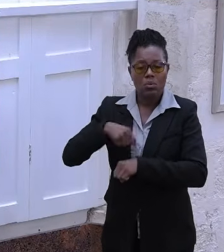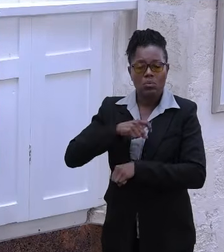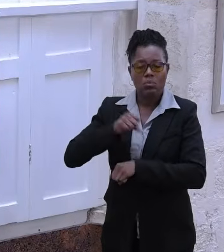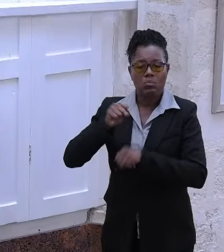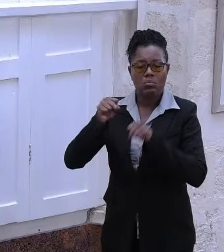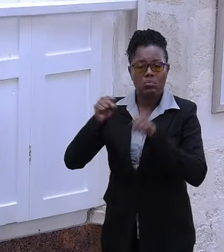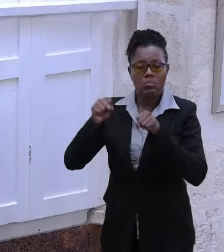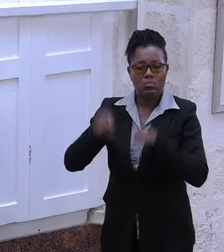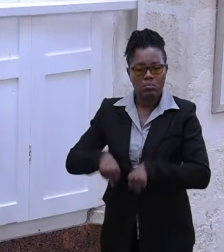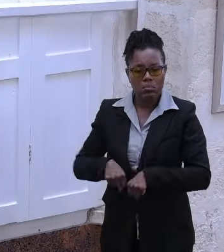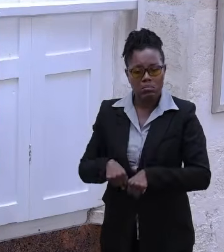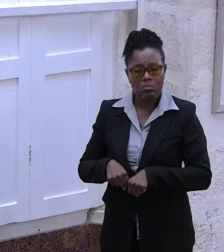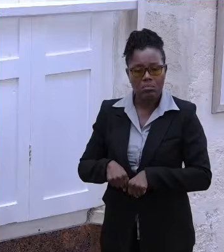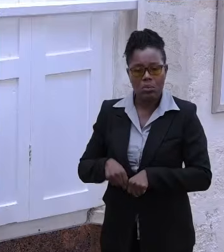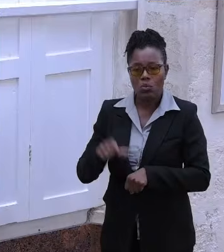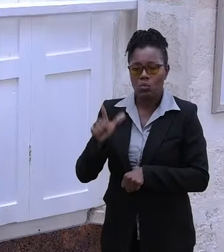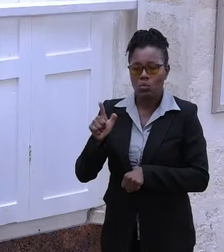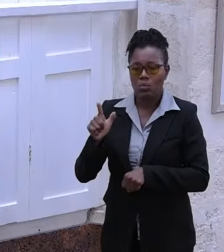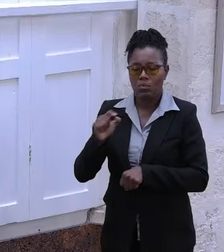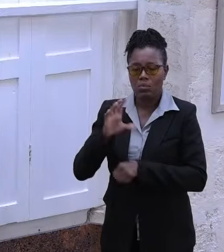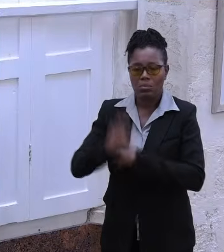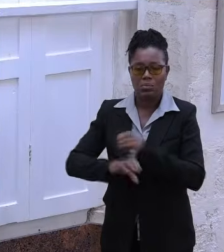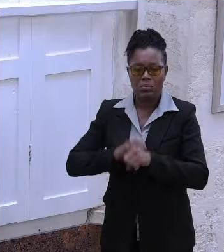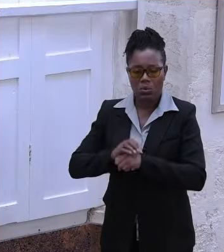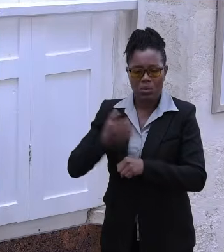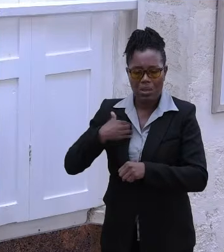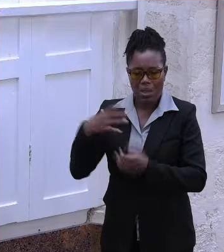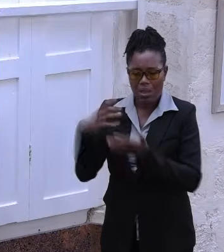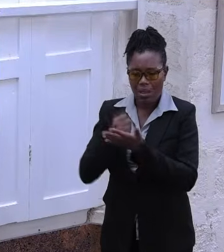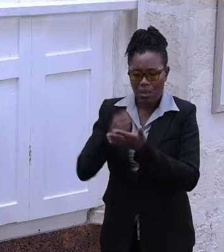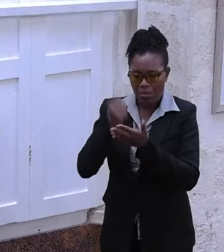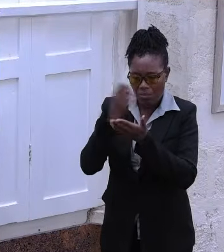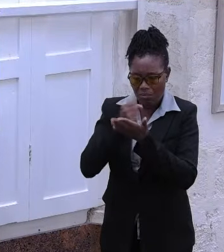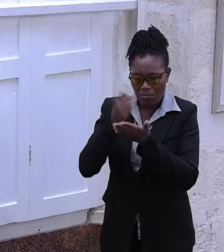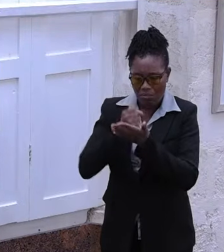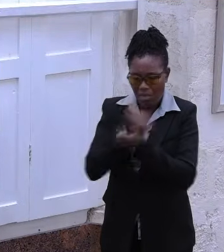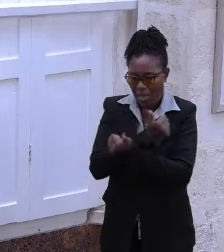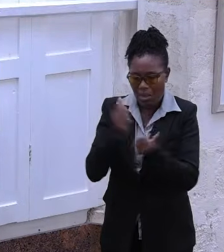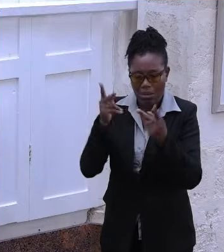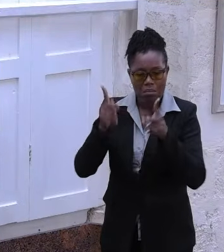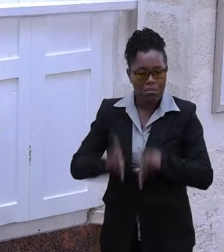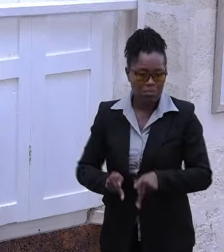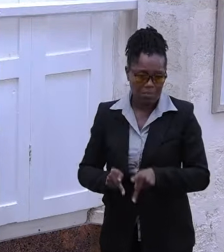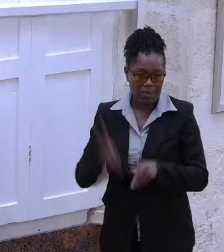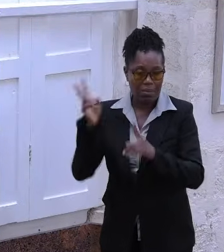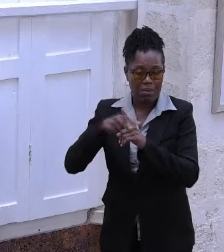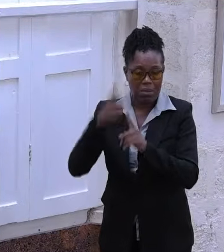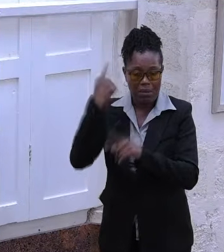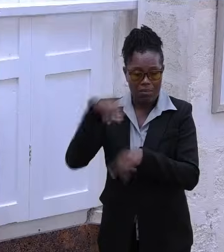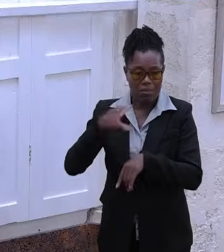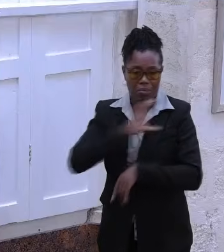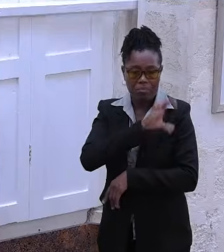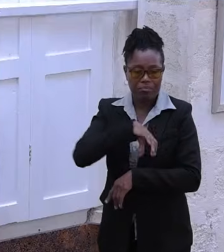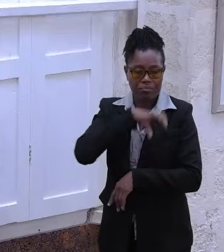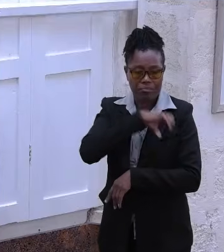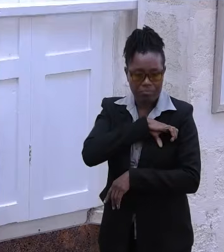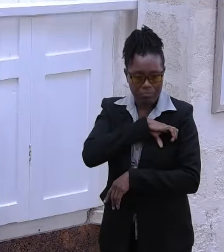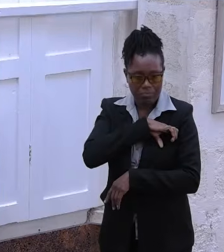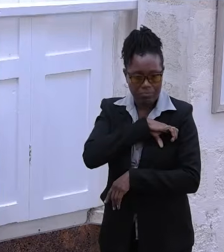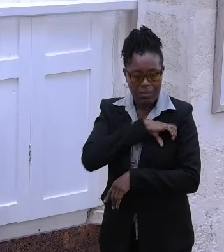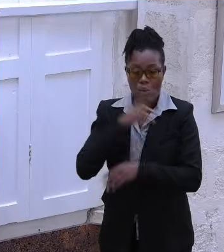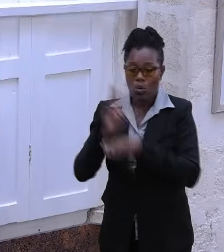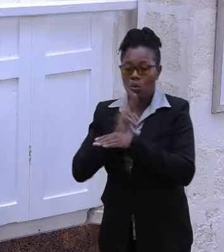to get information on anyone that applies for citizenship. That with the use